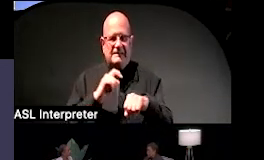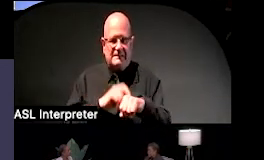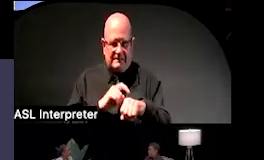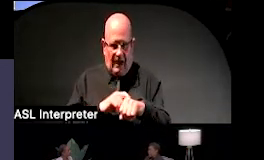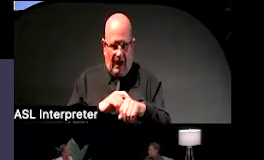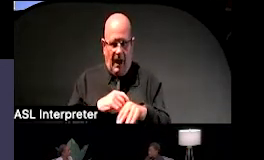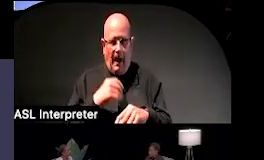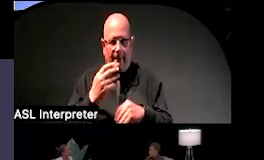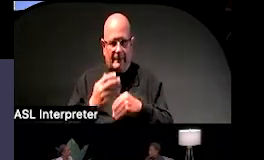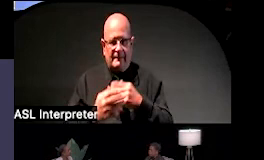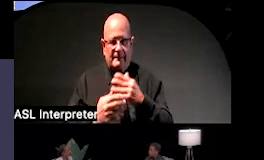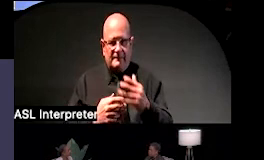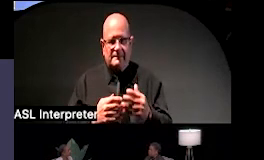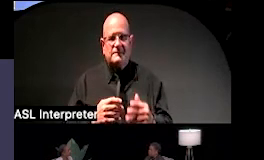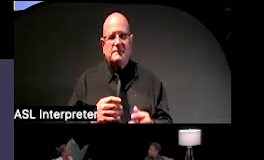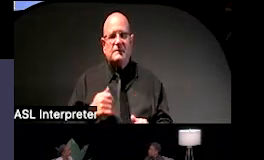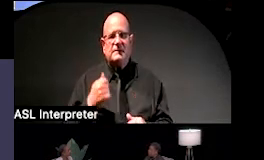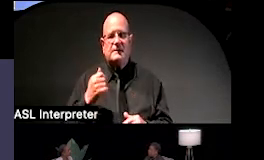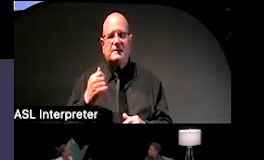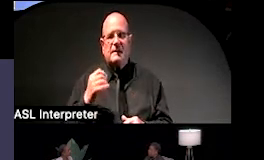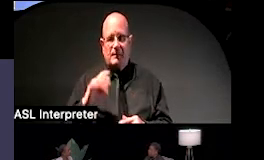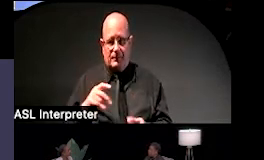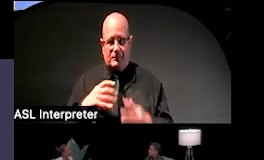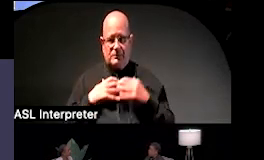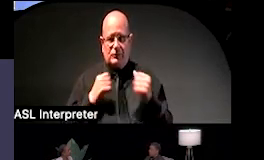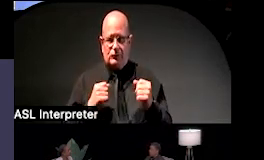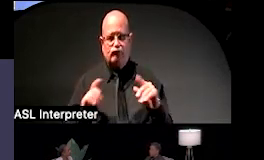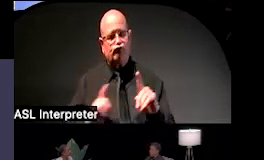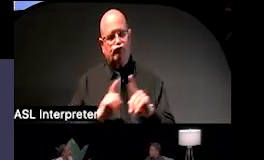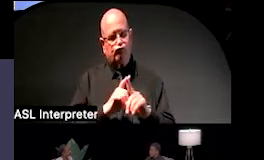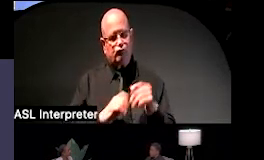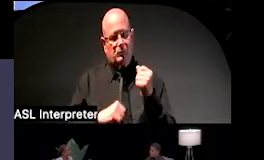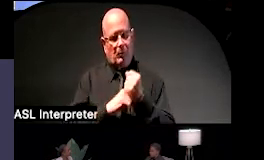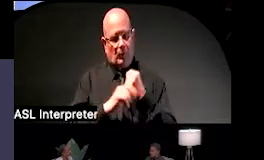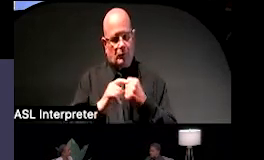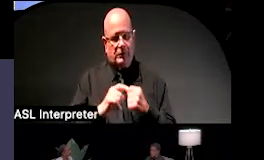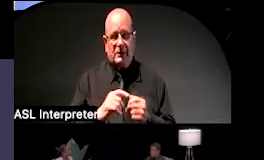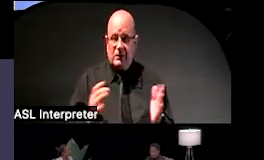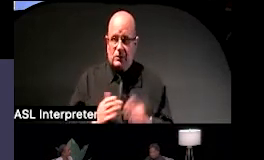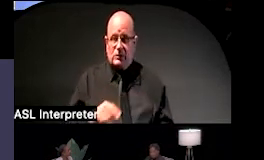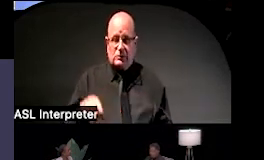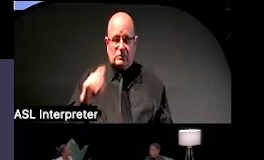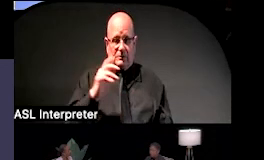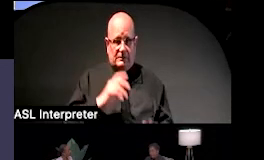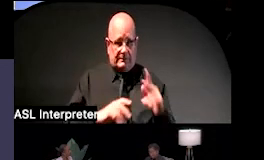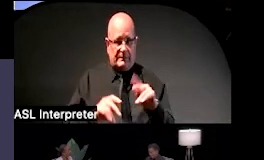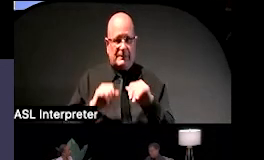to get the courage to come to your corner. And I would just encourage those individuals to